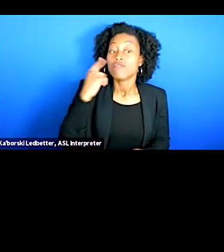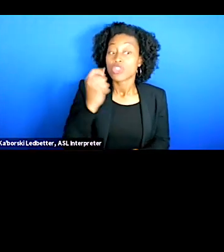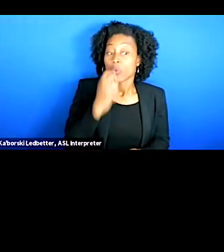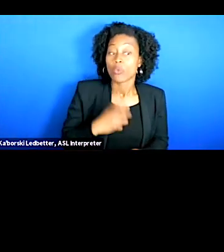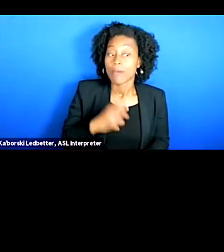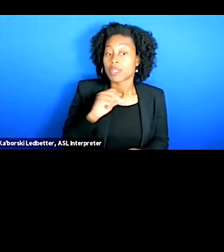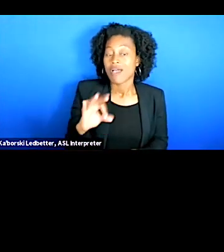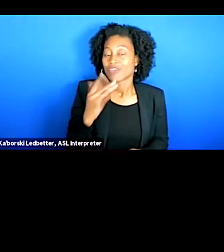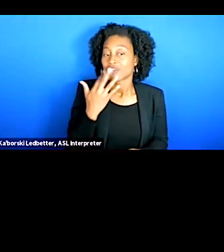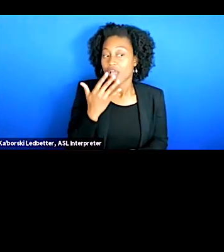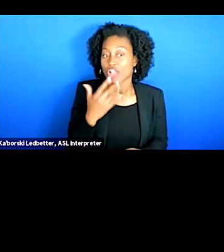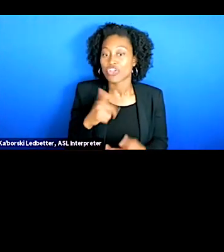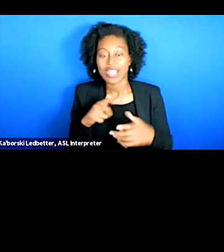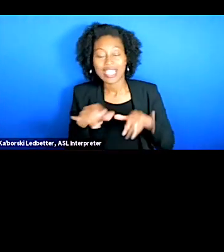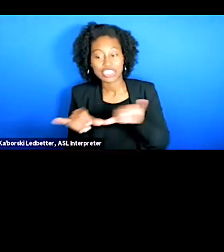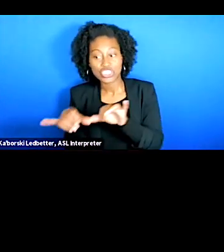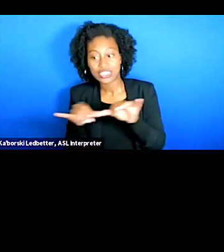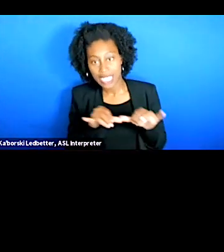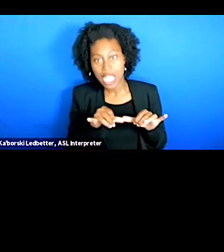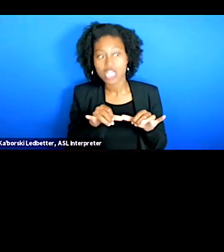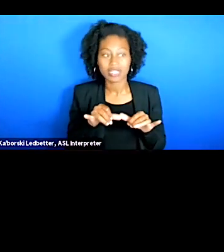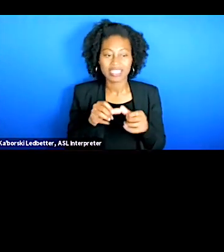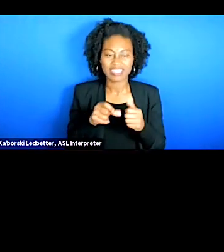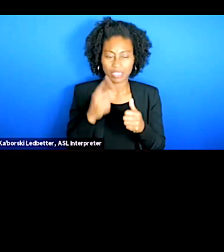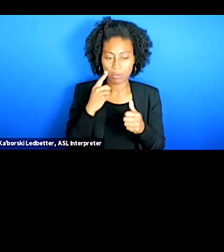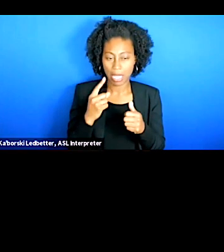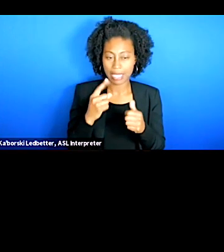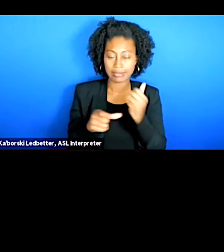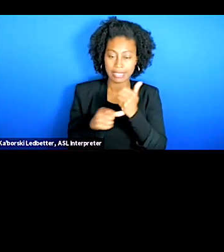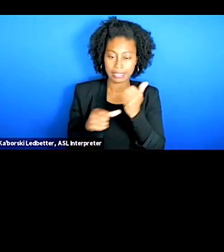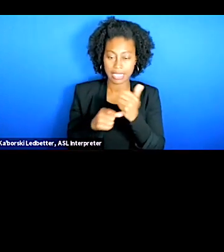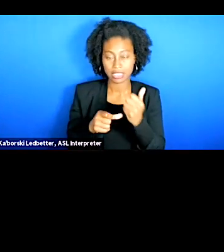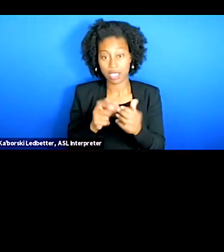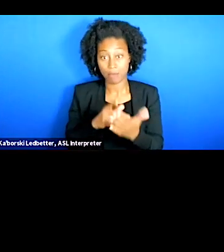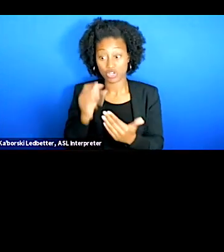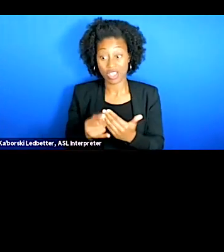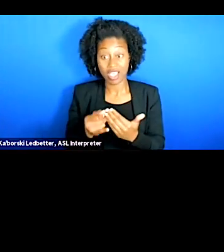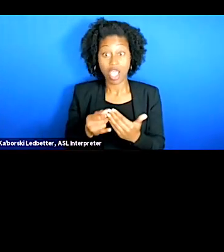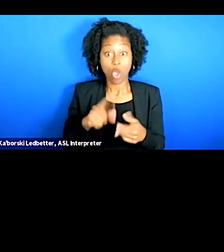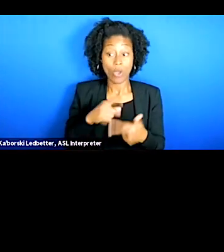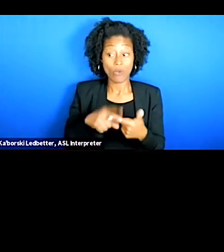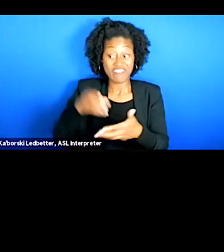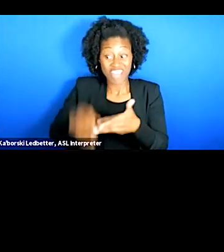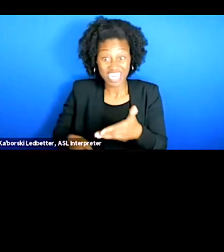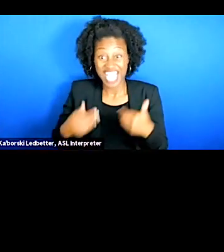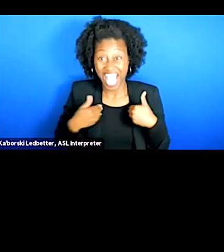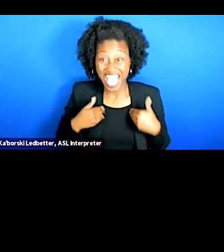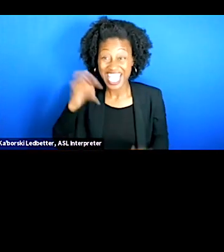Metasynthesis project, which by the time it was finished had 18 different